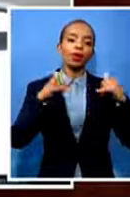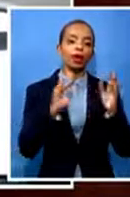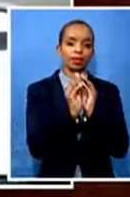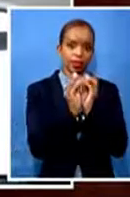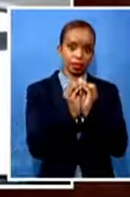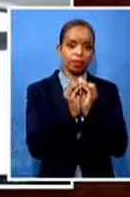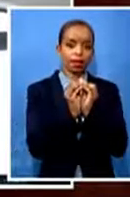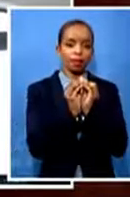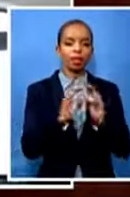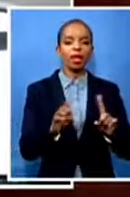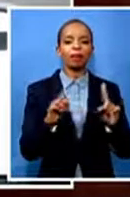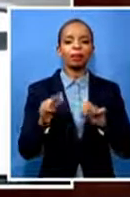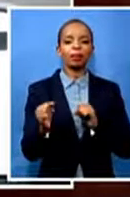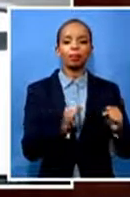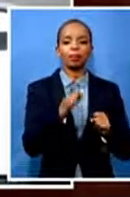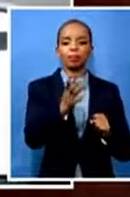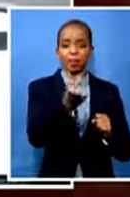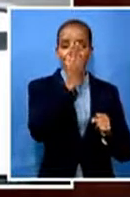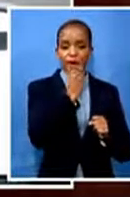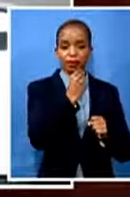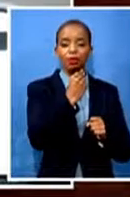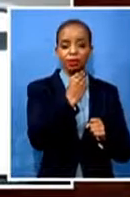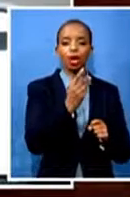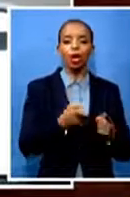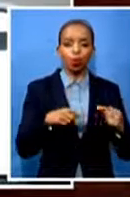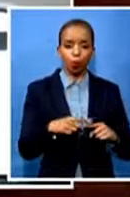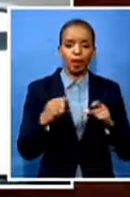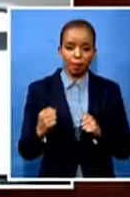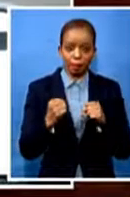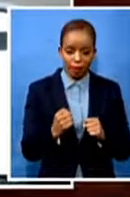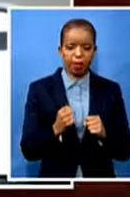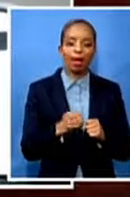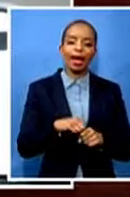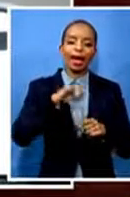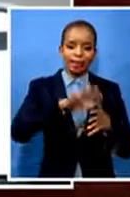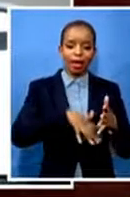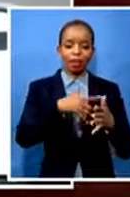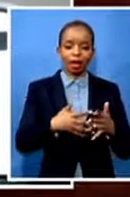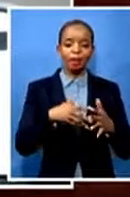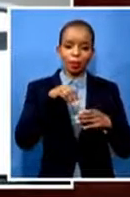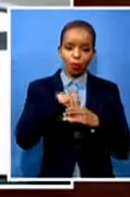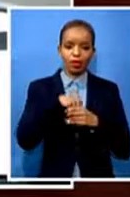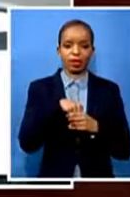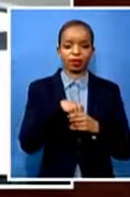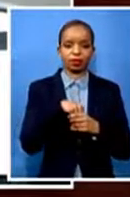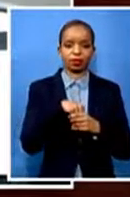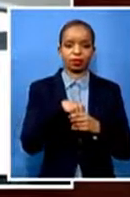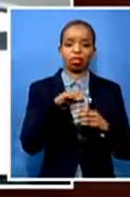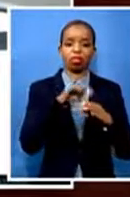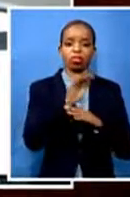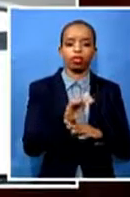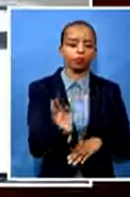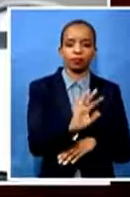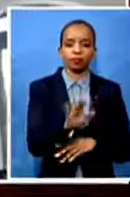frame. As long as we make sure that by the end of November, we hand over to the IEC. What happens